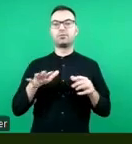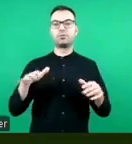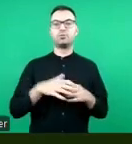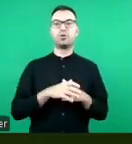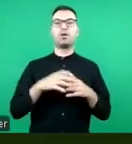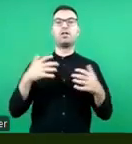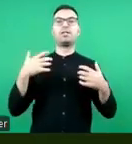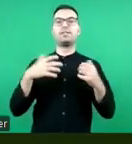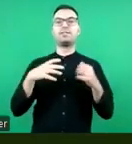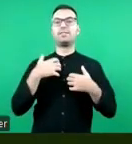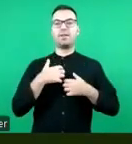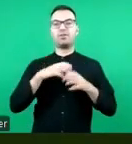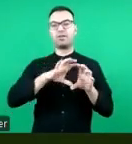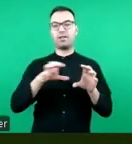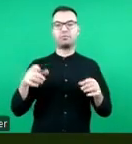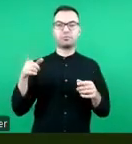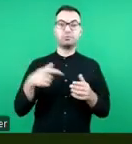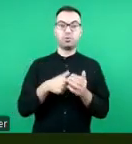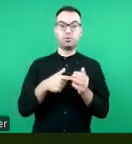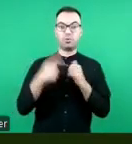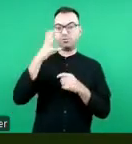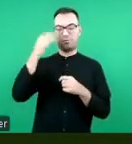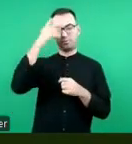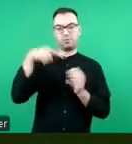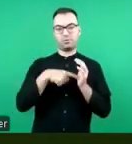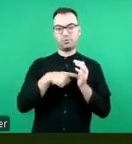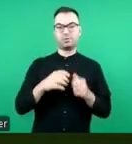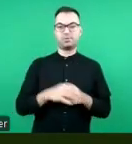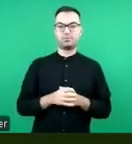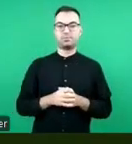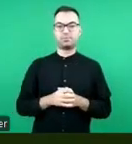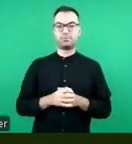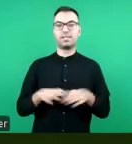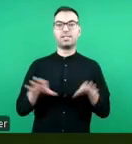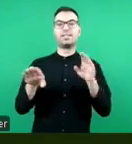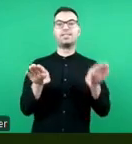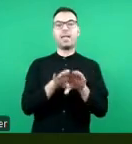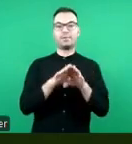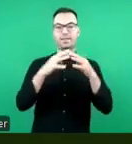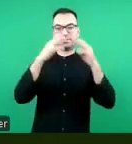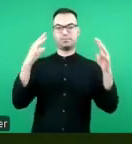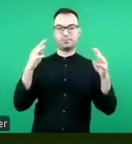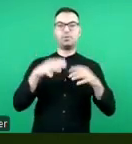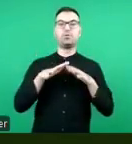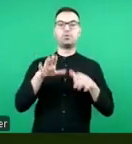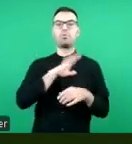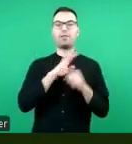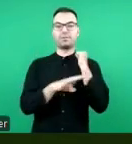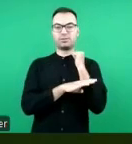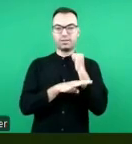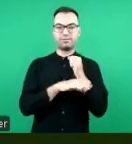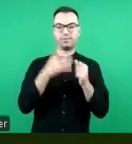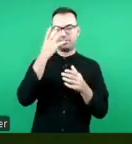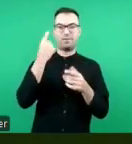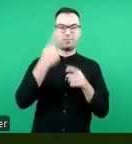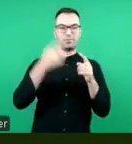species, that is probably what we have in mind, right? It's a closed canopy, it's somewhat deadwood, and it looks a bit wild.